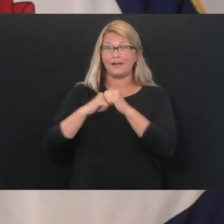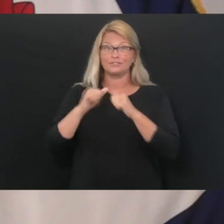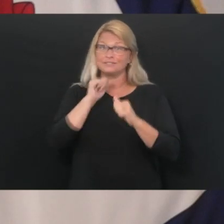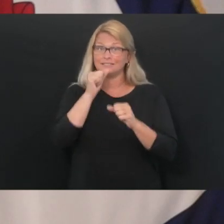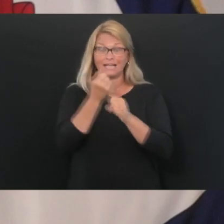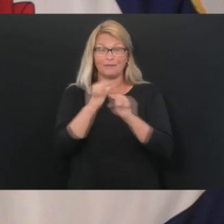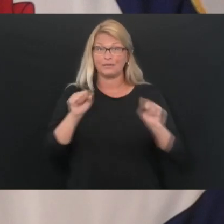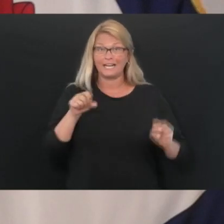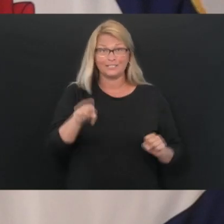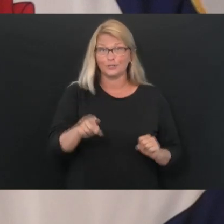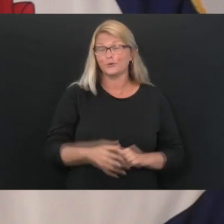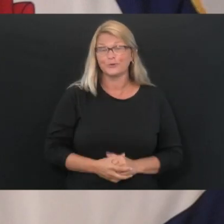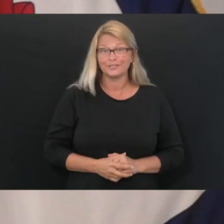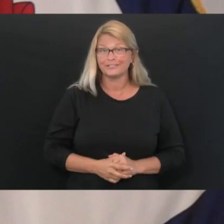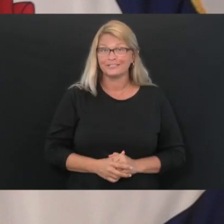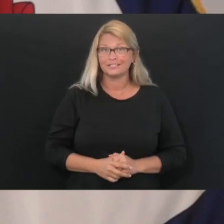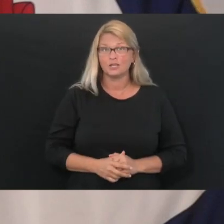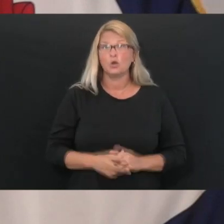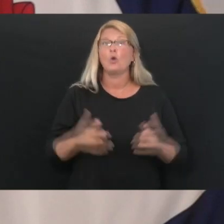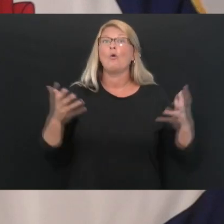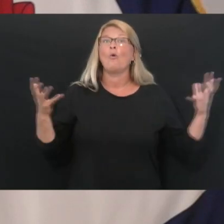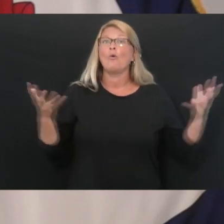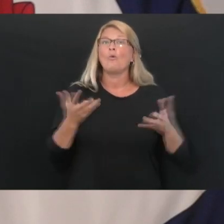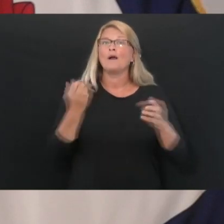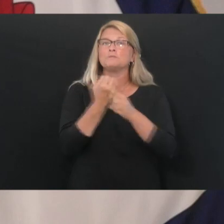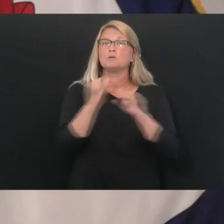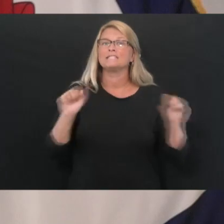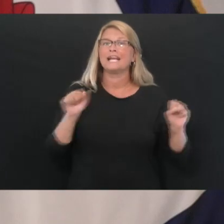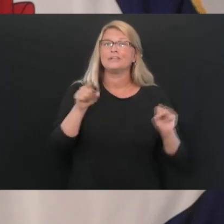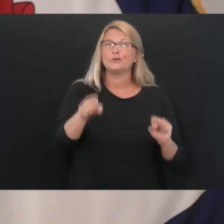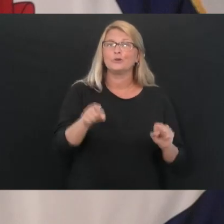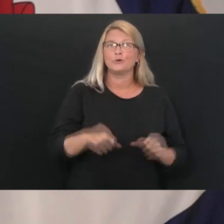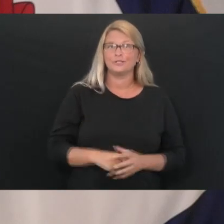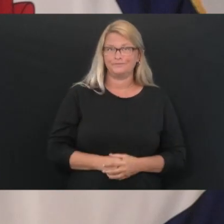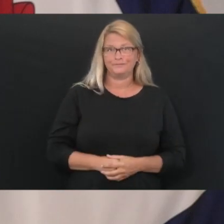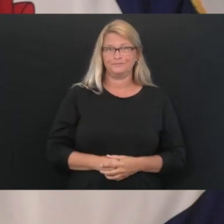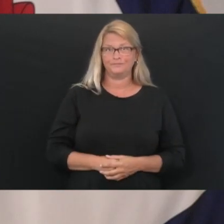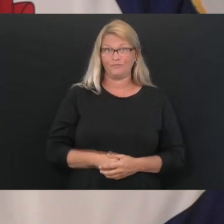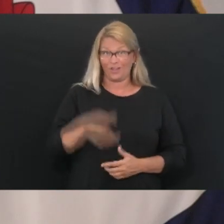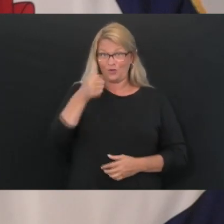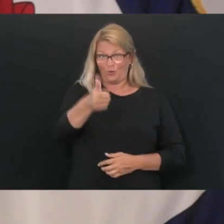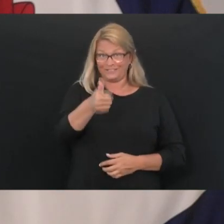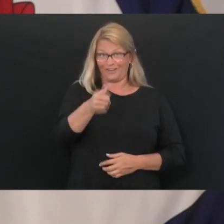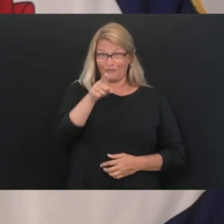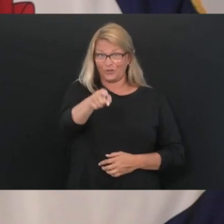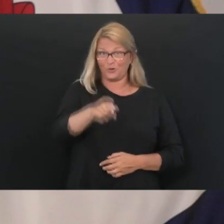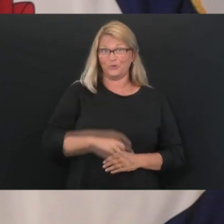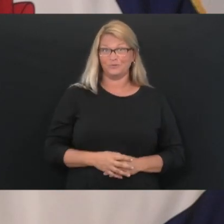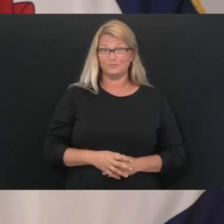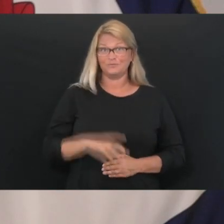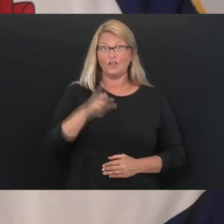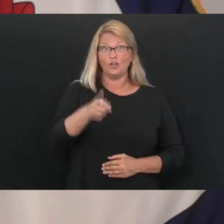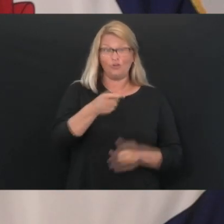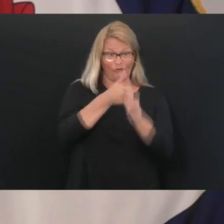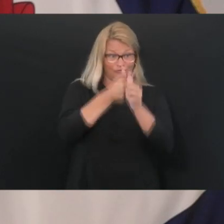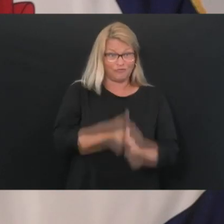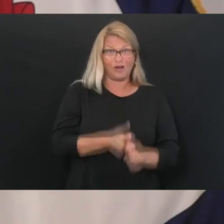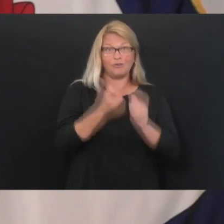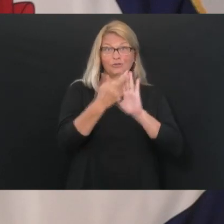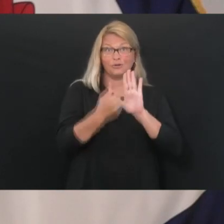protecting you. What has protected you is you. You have listened. I have told you the truth, and you've